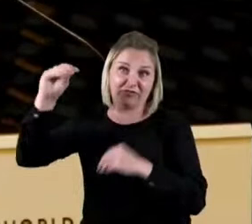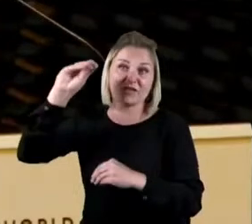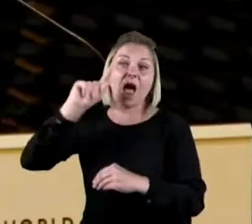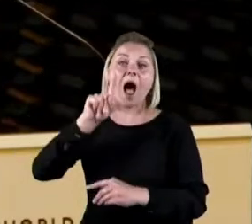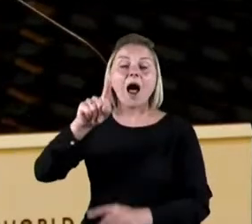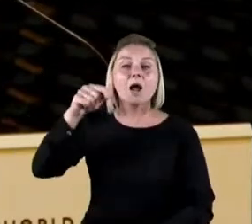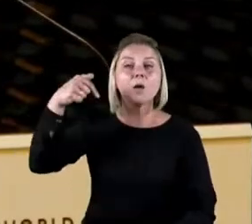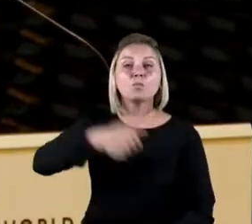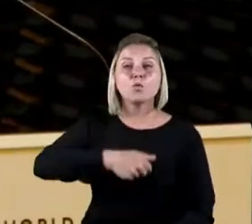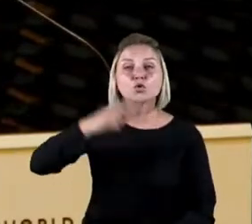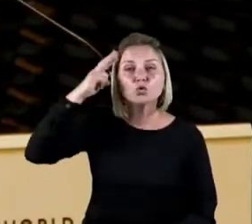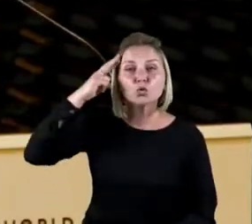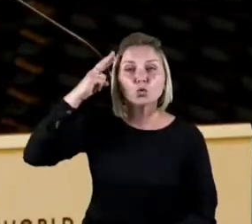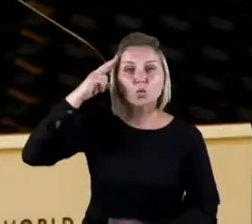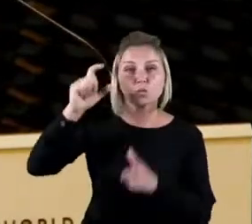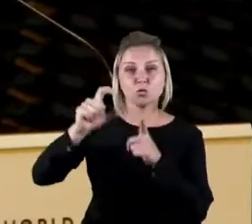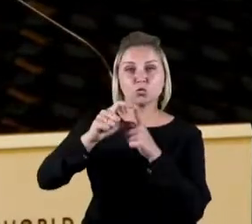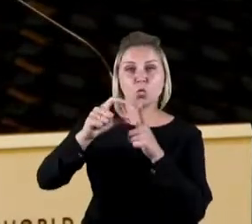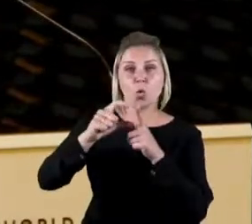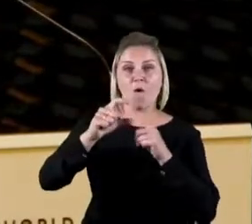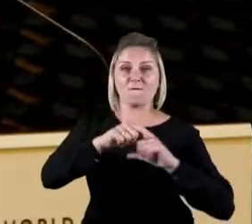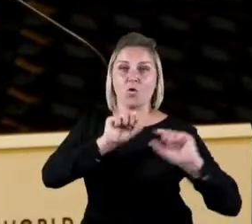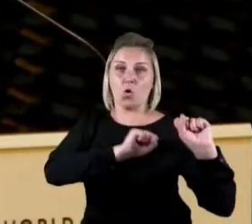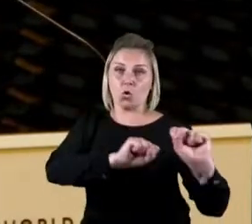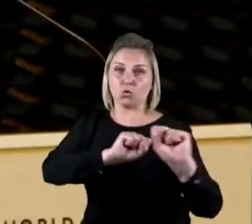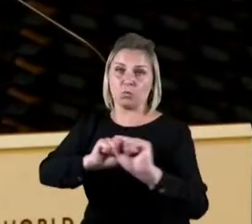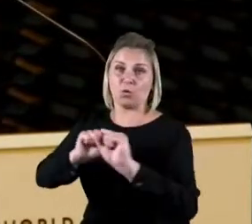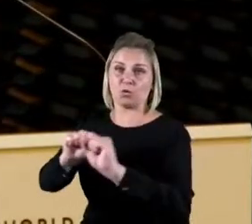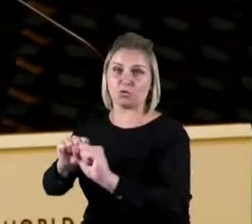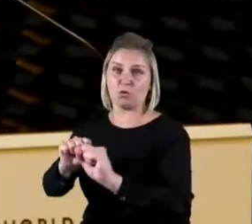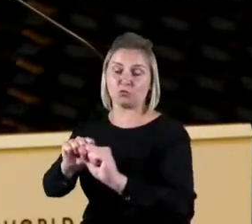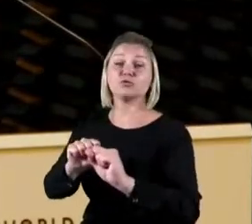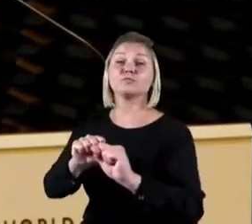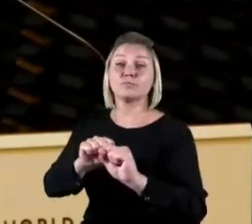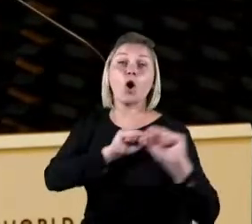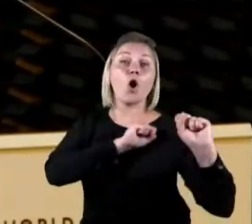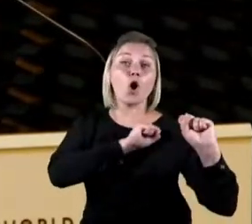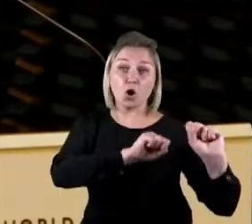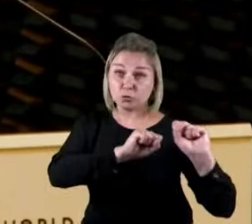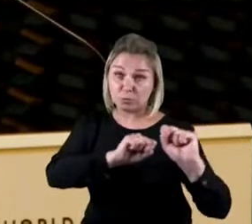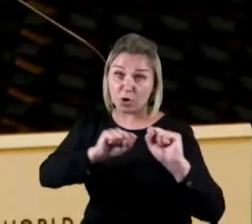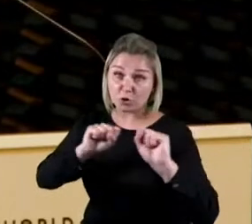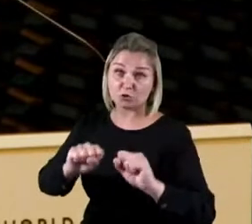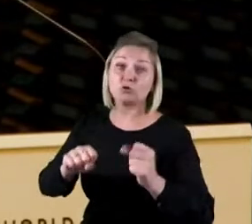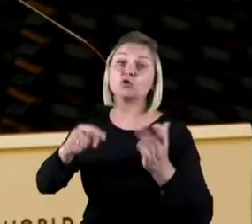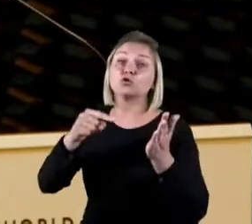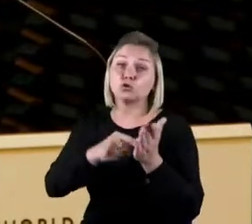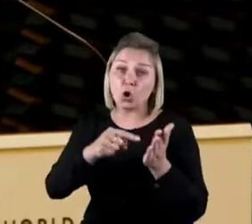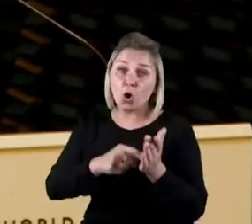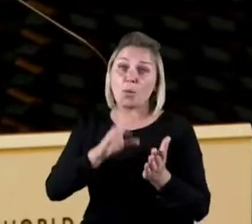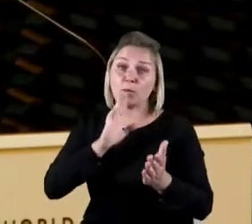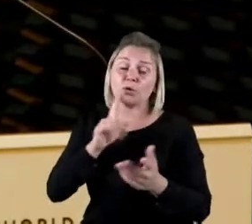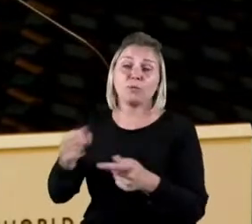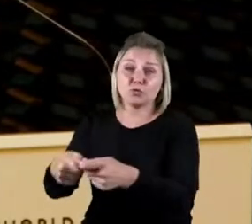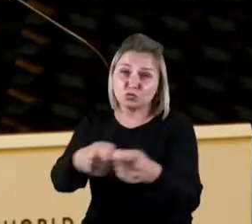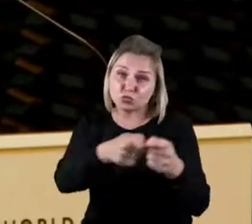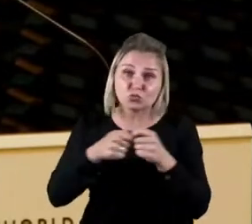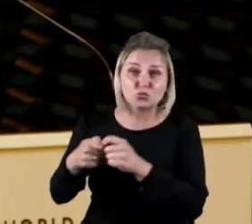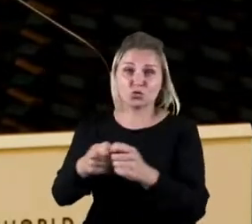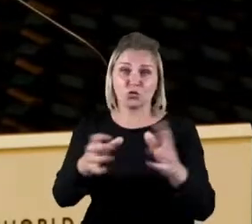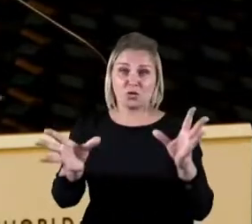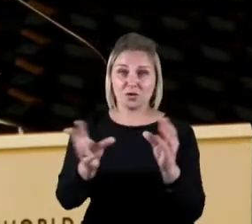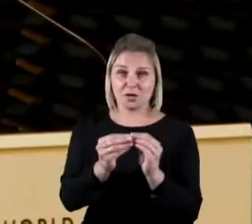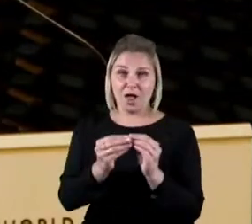is a real opportunity to be integrated, to be actors of creating strong capacities